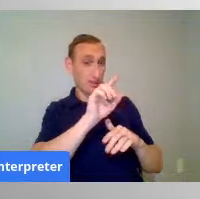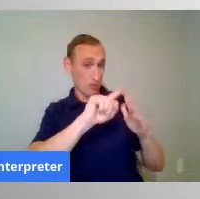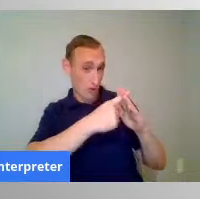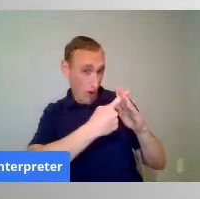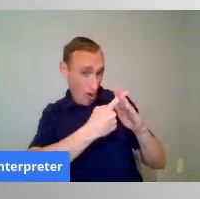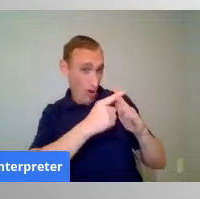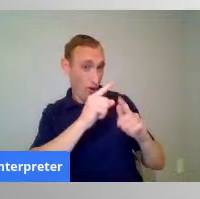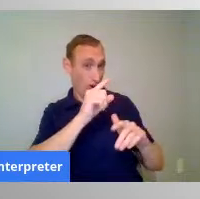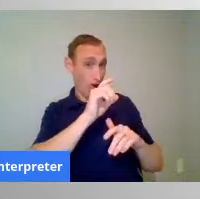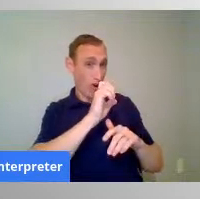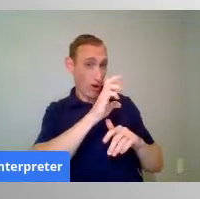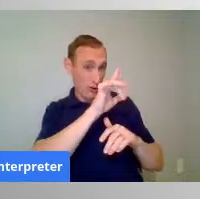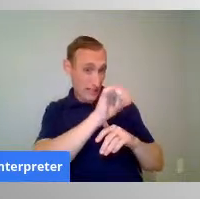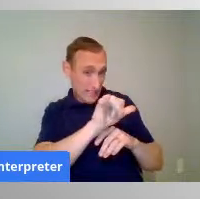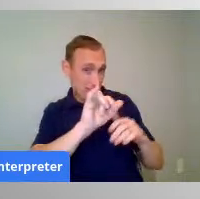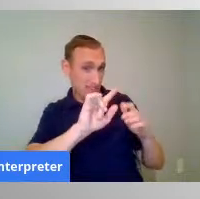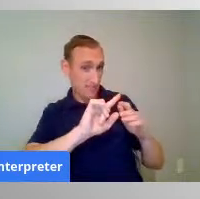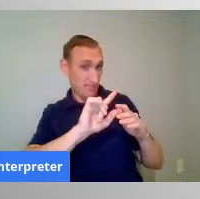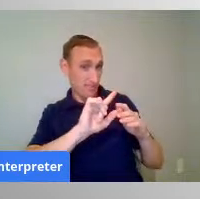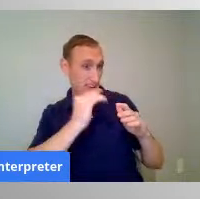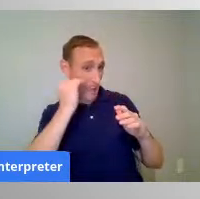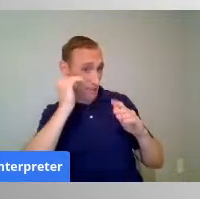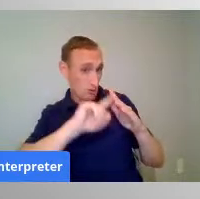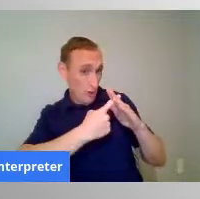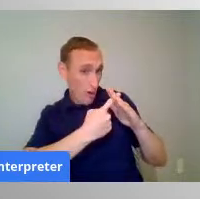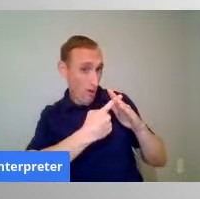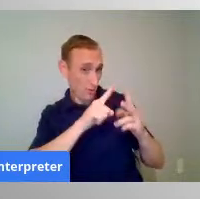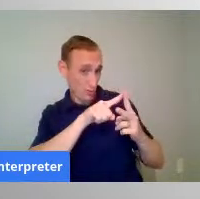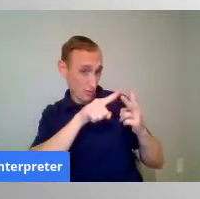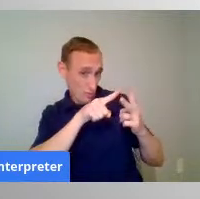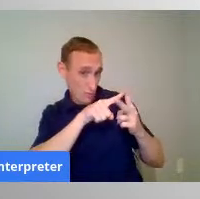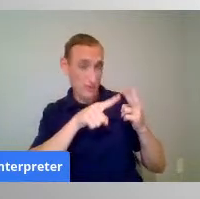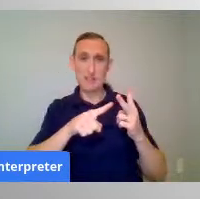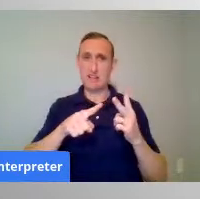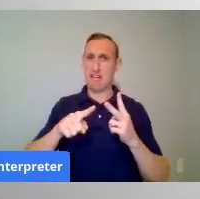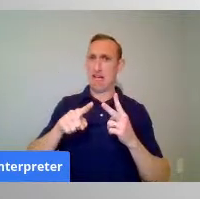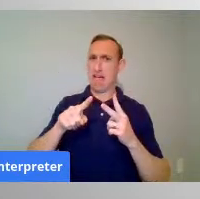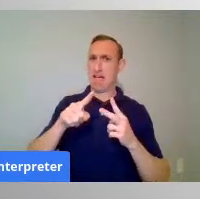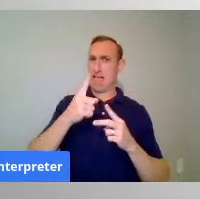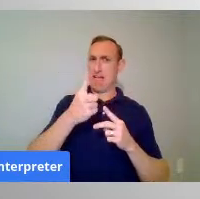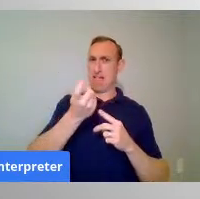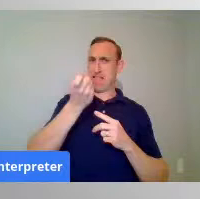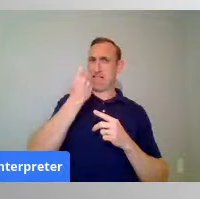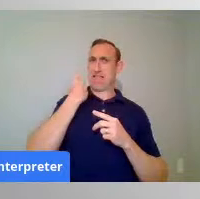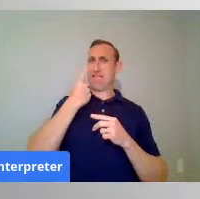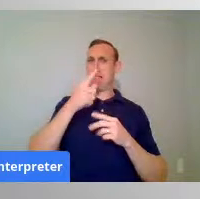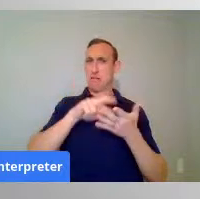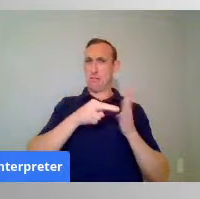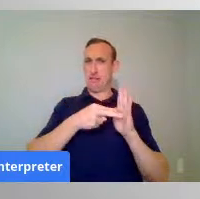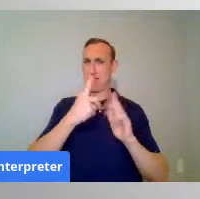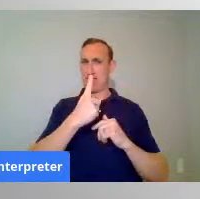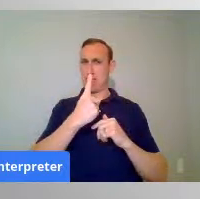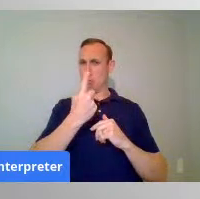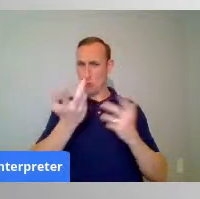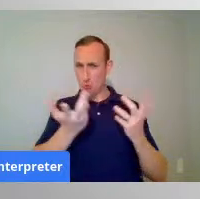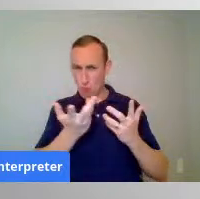I believe, is that your question, Mr. Davis? Right, I'm not sure what he's asking either. Well, okay, I'm just trying to figure out is